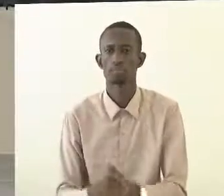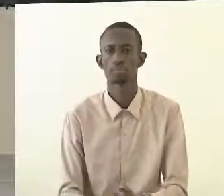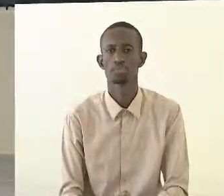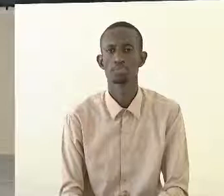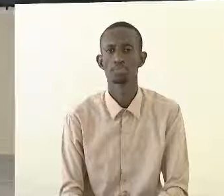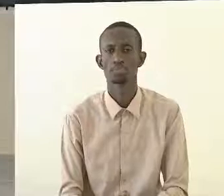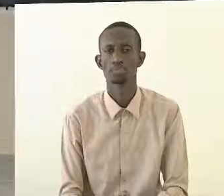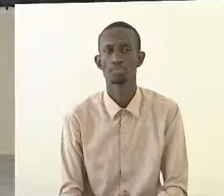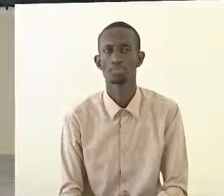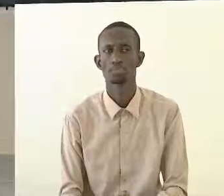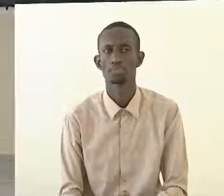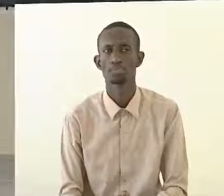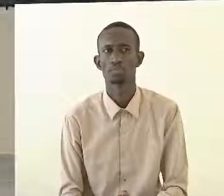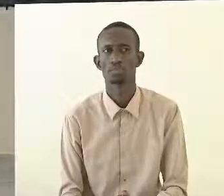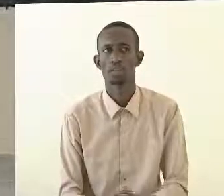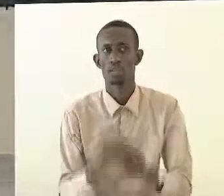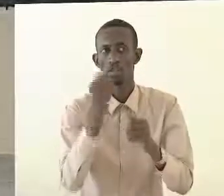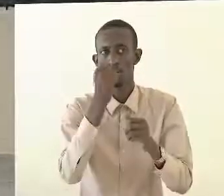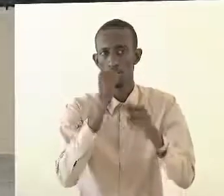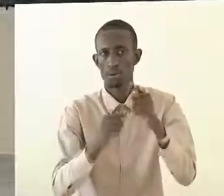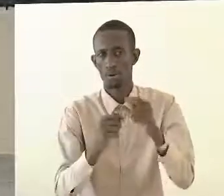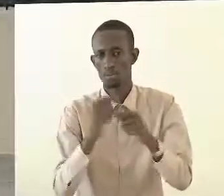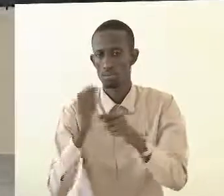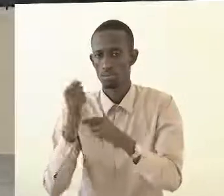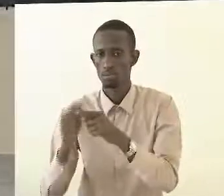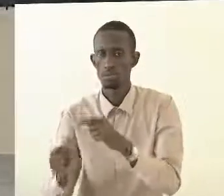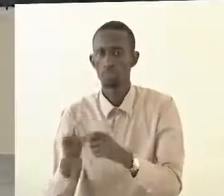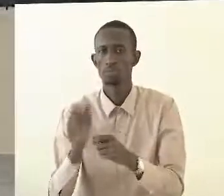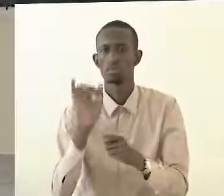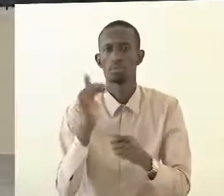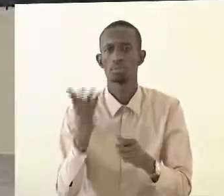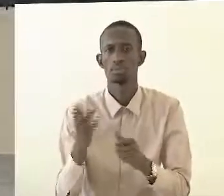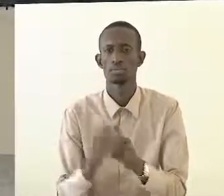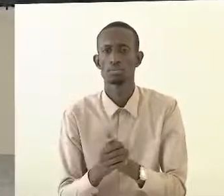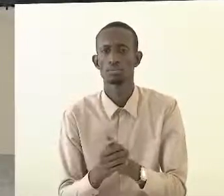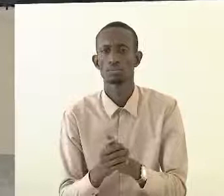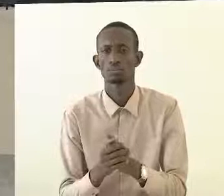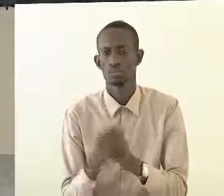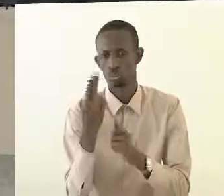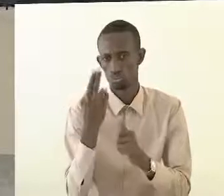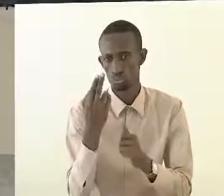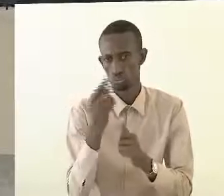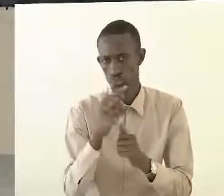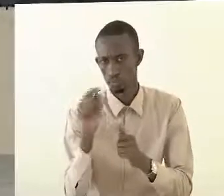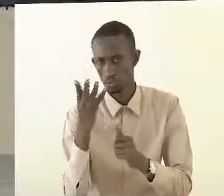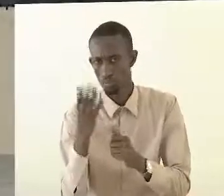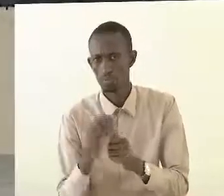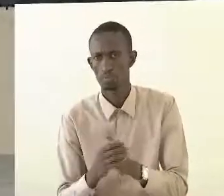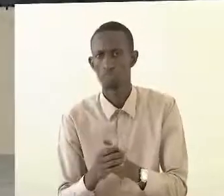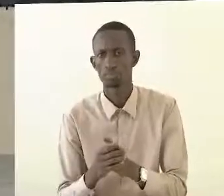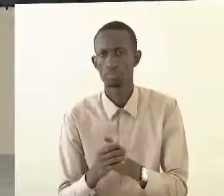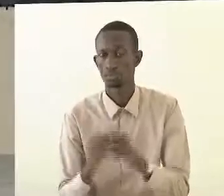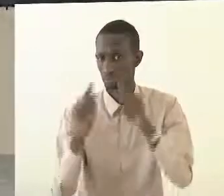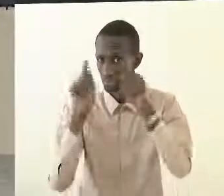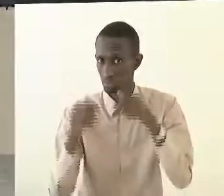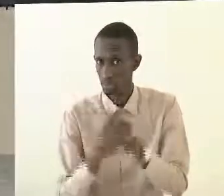Yes. And then I will be having these 2 appearing here. That is 2 divided by 4.